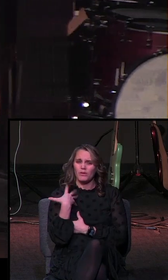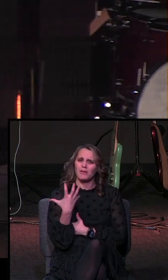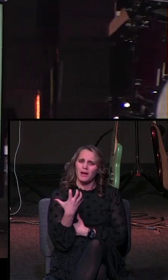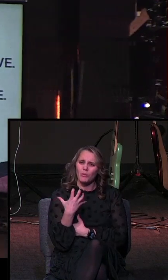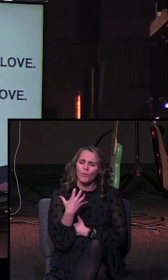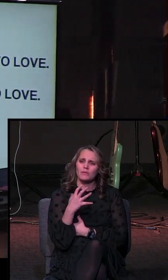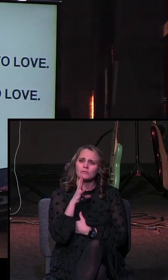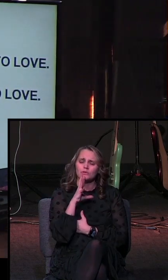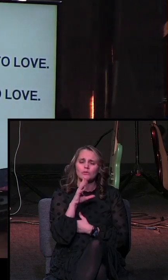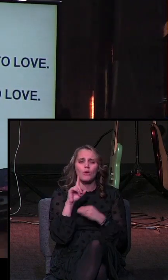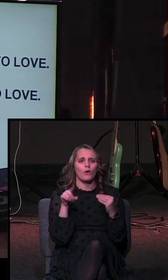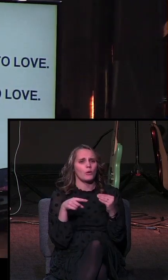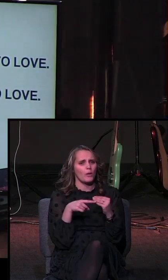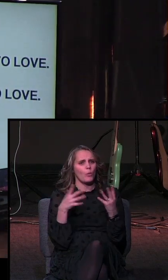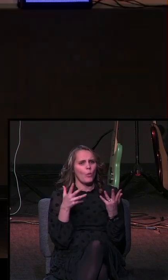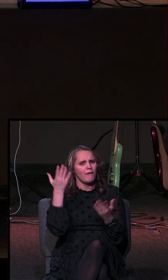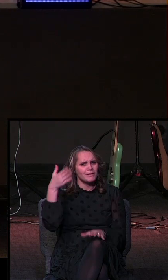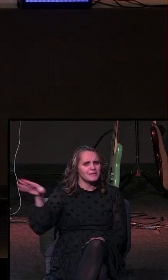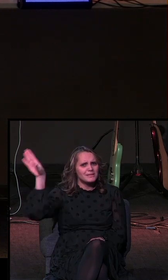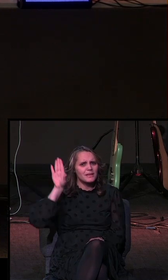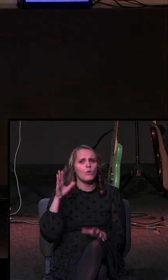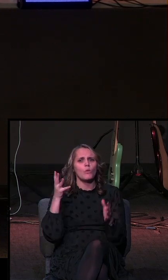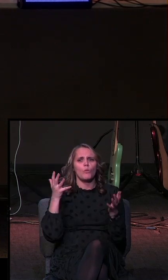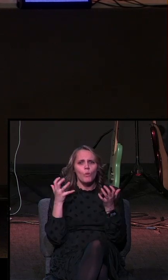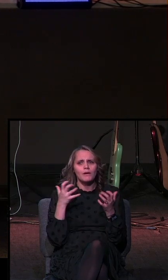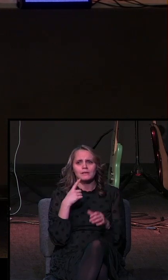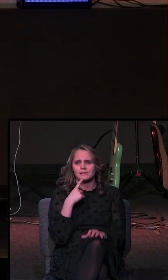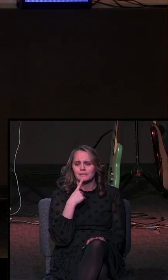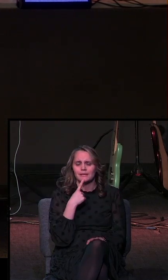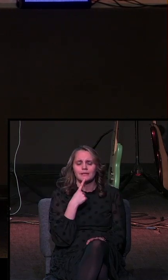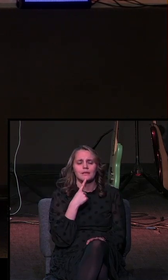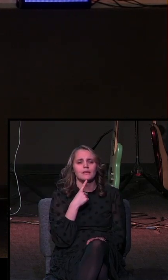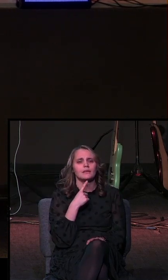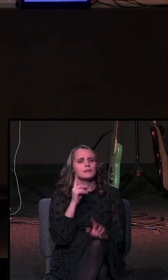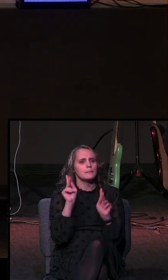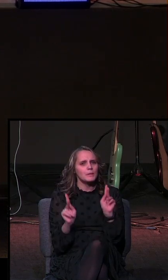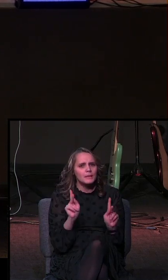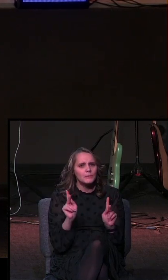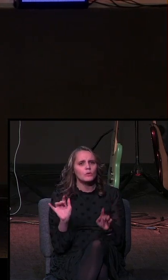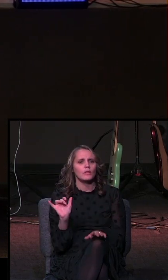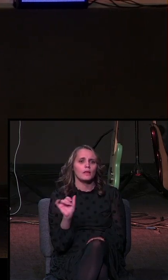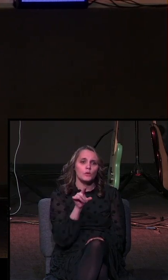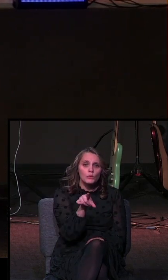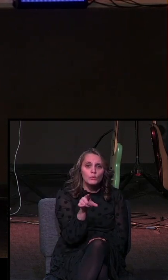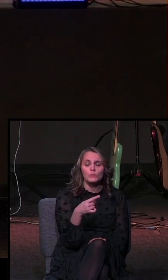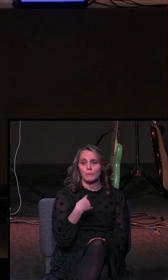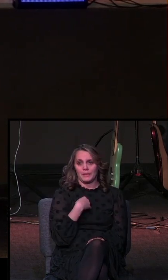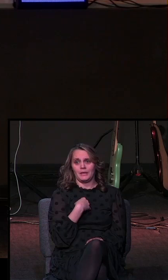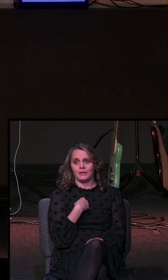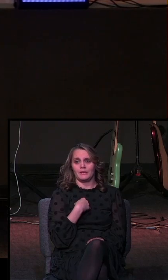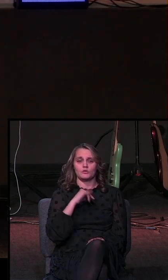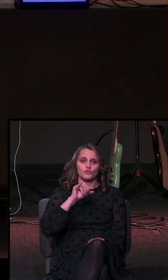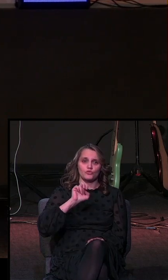bit about what does God want to say to people like you and me and